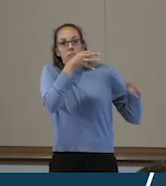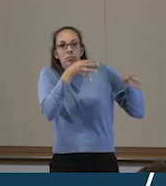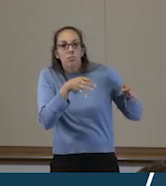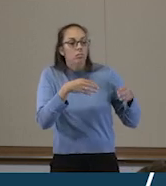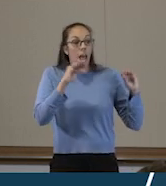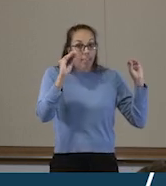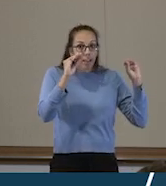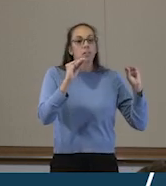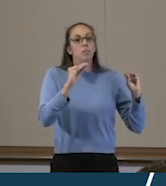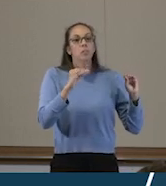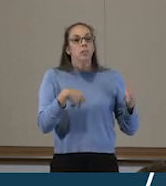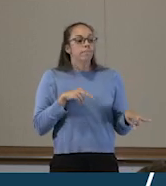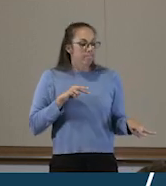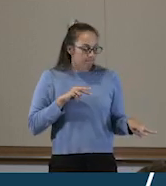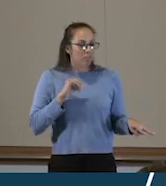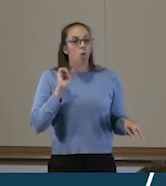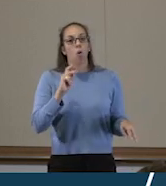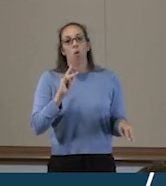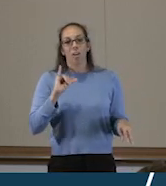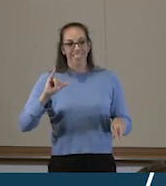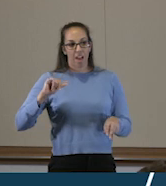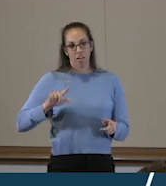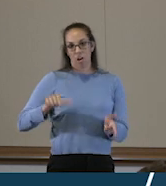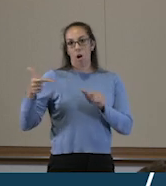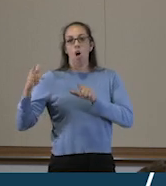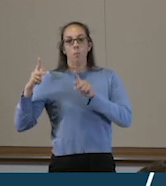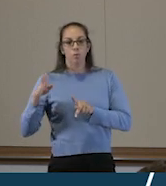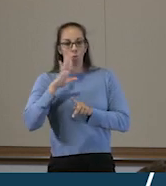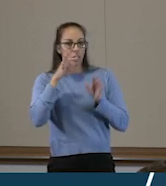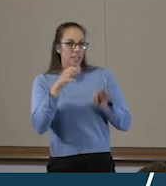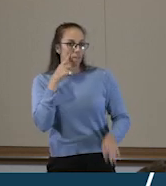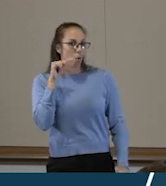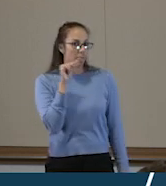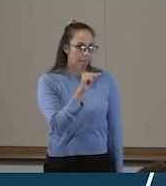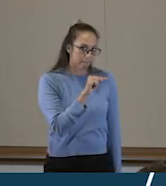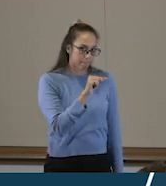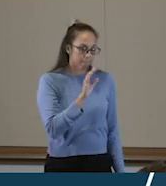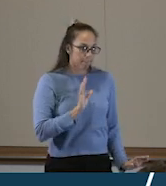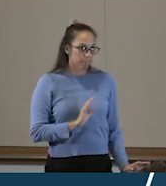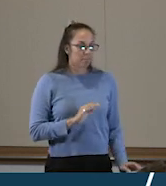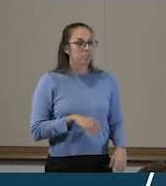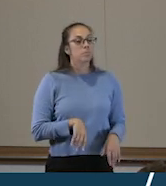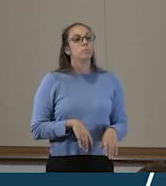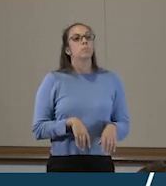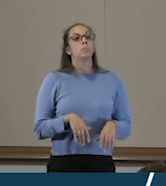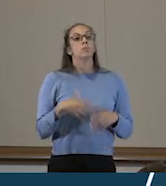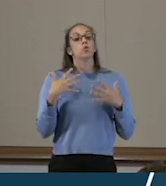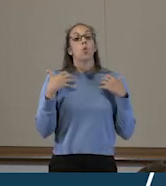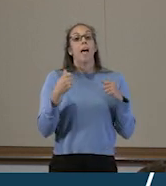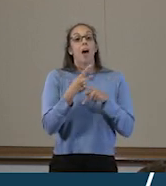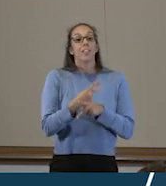to understand, and I'm going to pause here real quick, right? So with a healthcare surrogate,